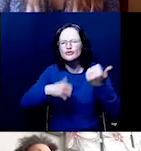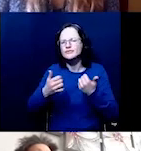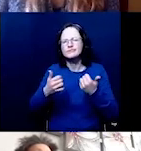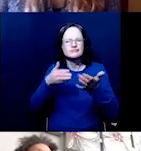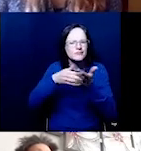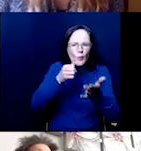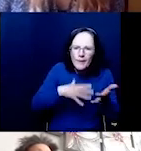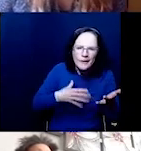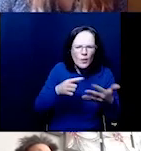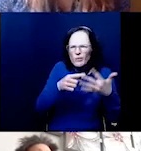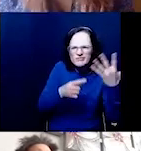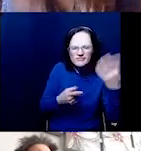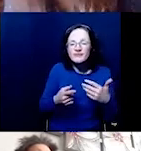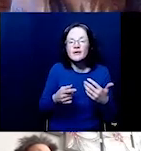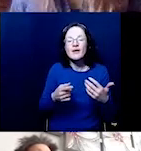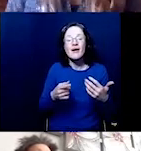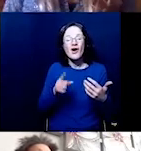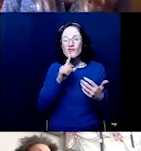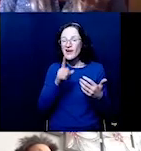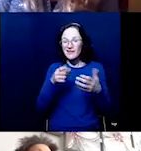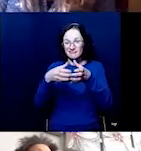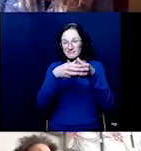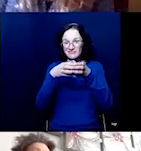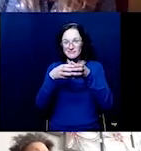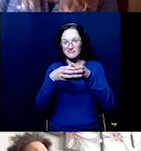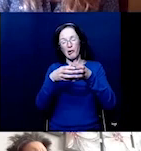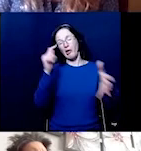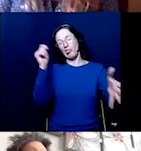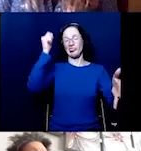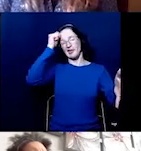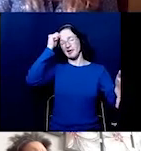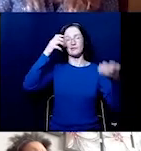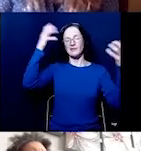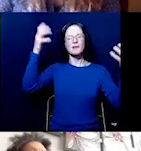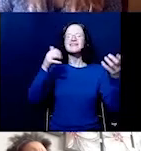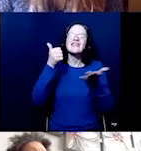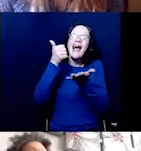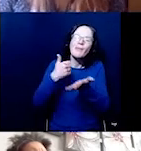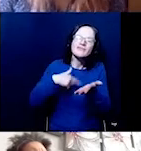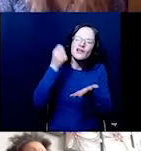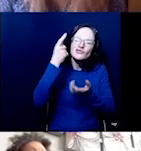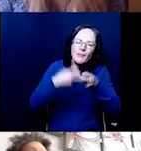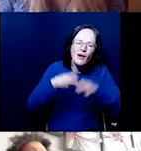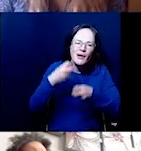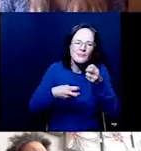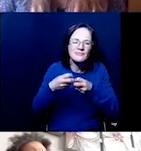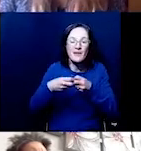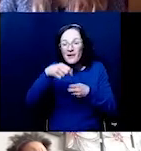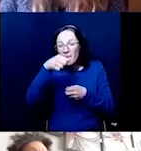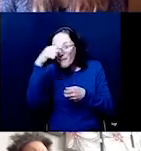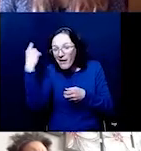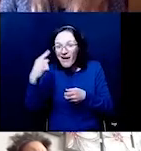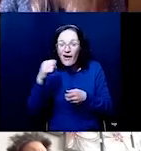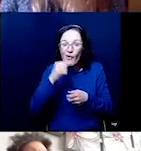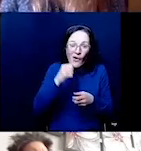Intersectionality isn't so much a grand theory, it's a prism for understanding certain kinds of problems. African American girls are 6 times more likely to